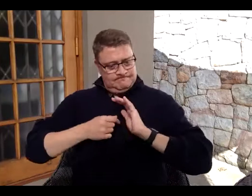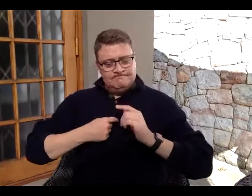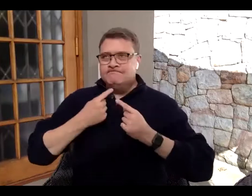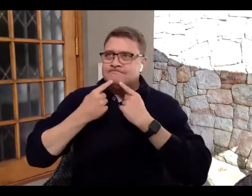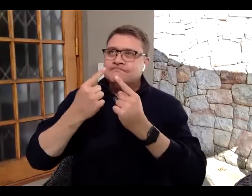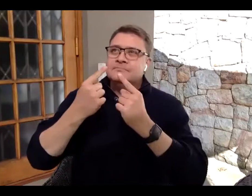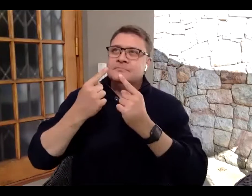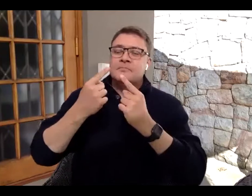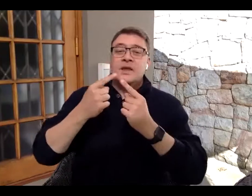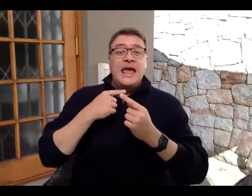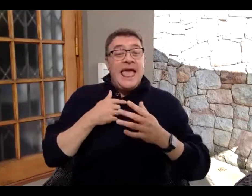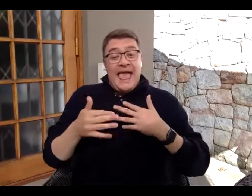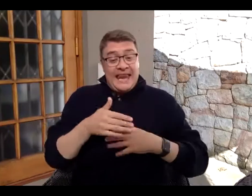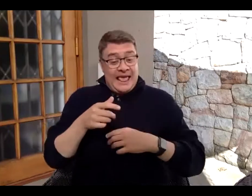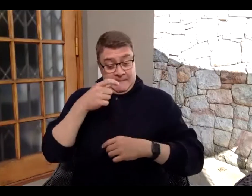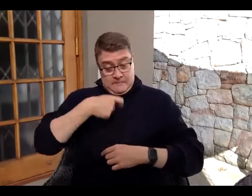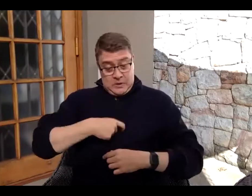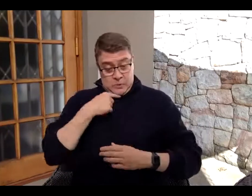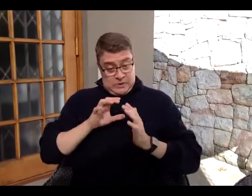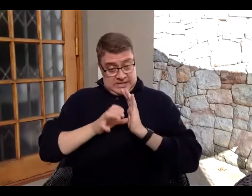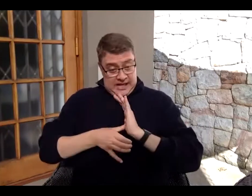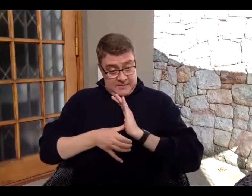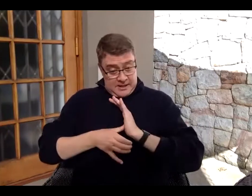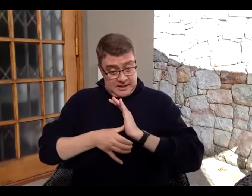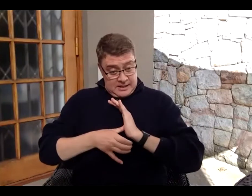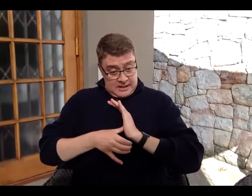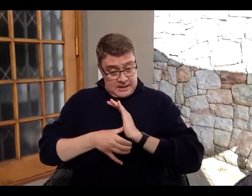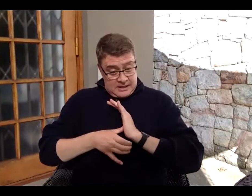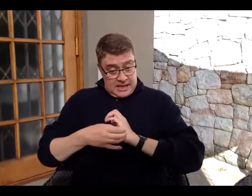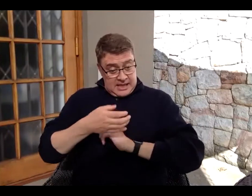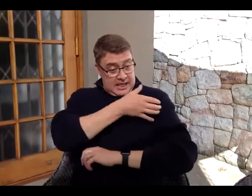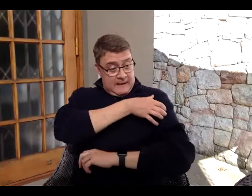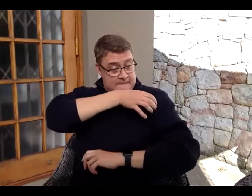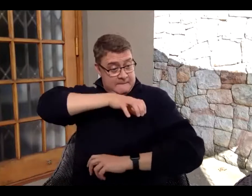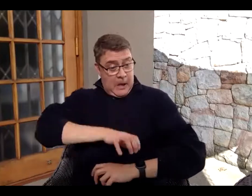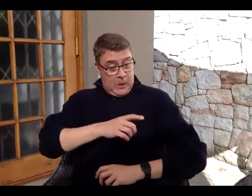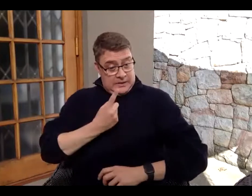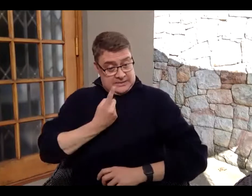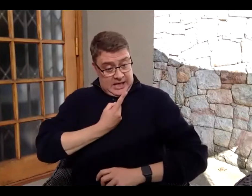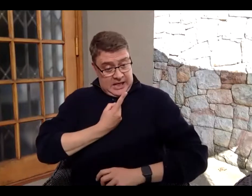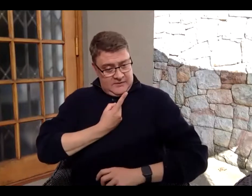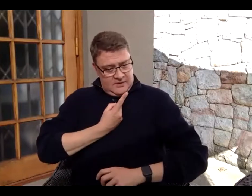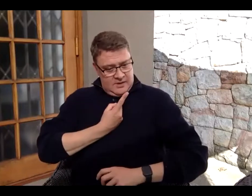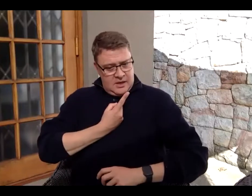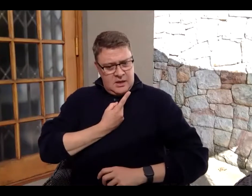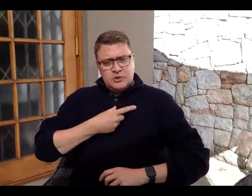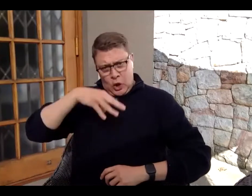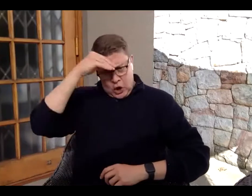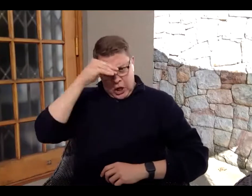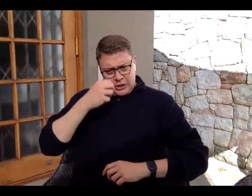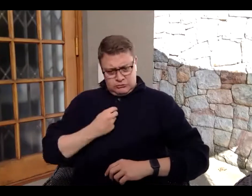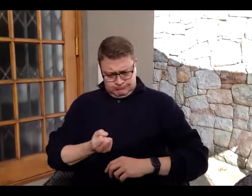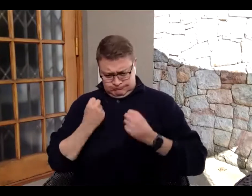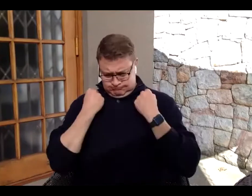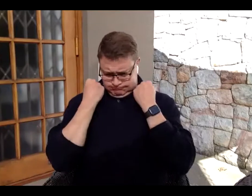thing any disabled person can do is learning how they would like to be treated and standing up for themselves,